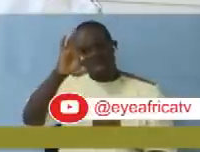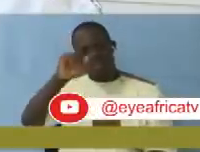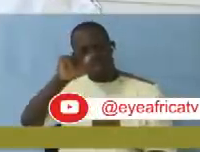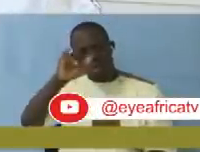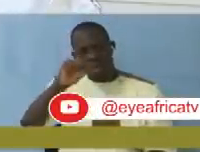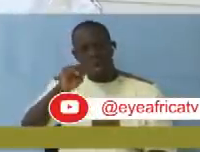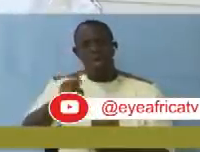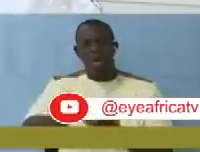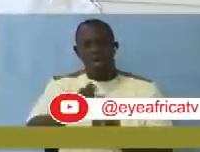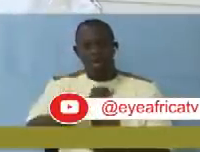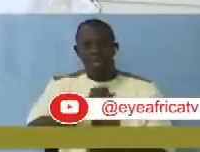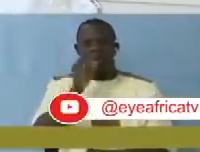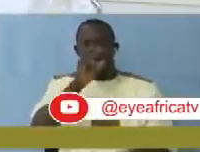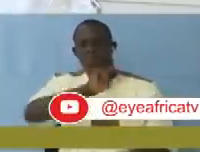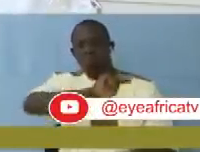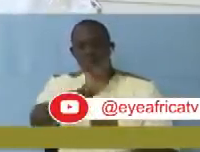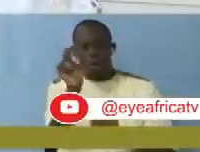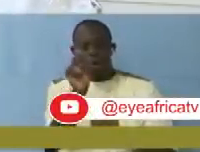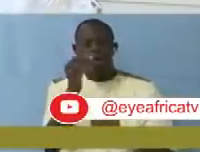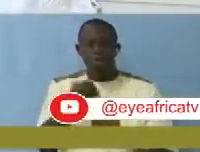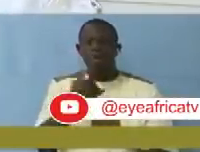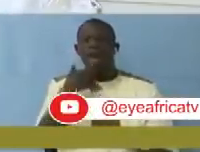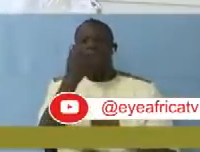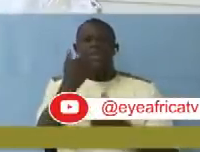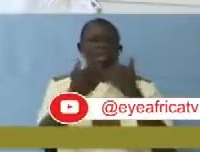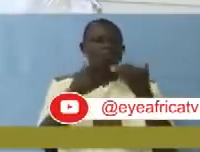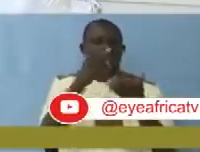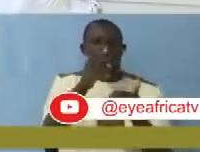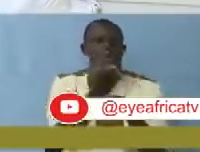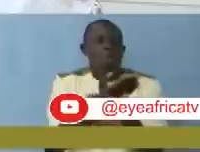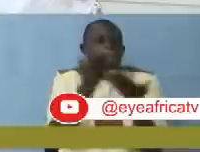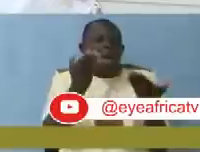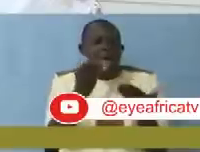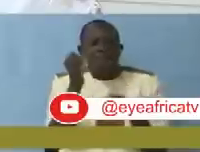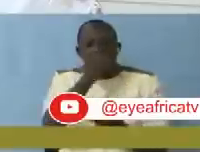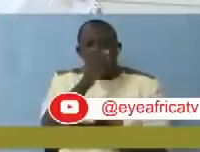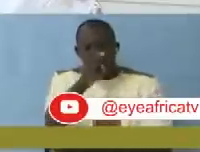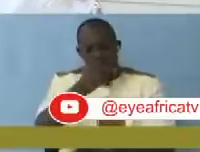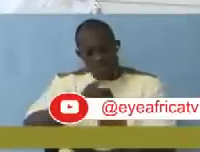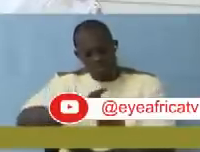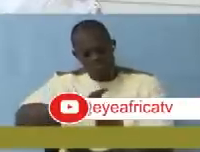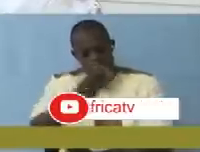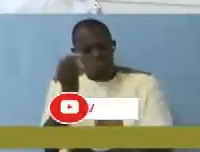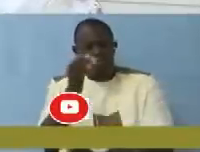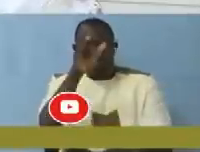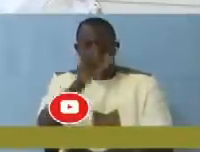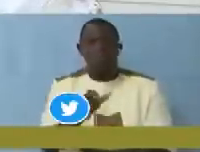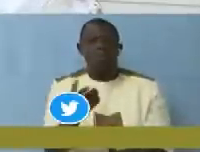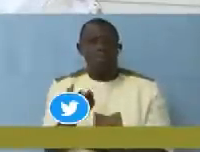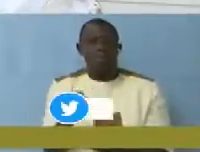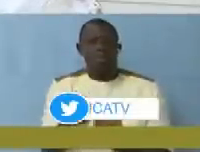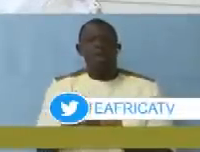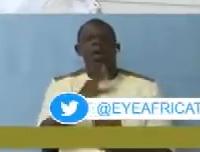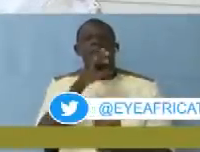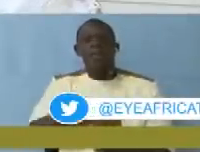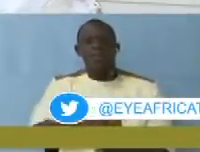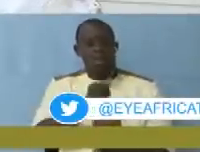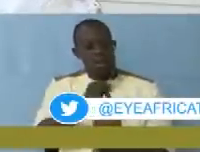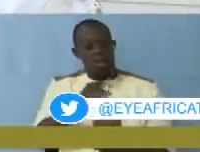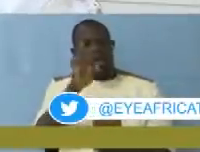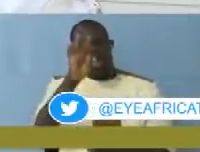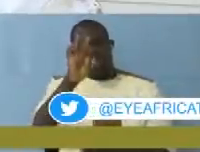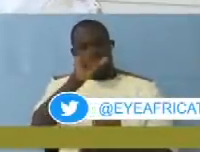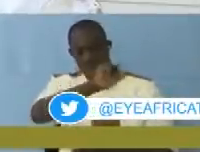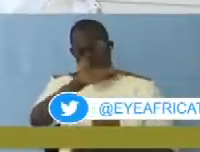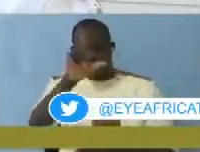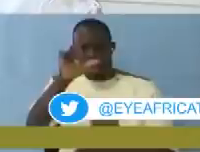your notorious. Ako ulbete nyine ulbe kaka nyine kamako. Itole mutali. Definitely, with due respect, I don't expect that from you.